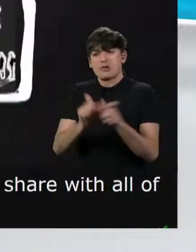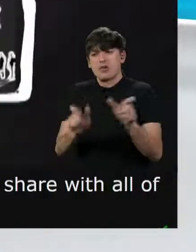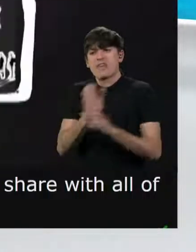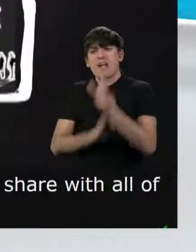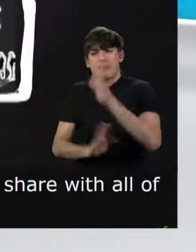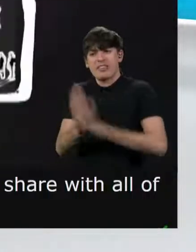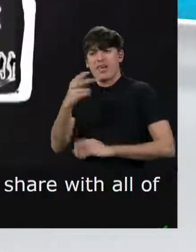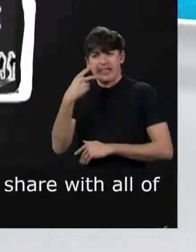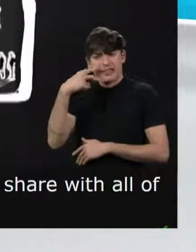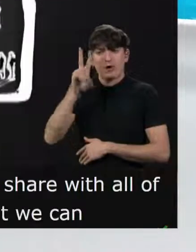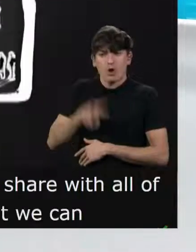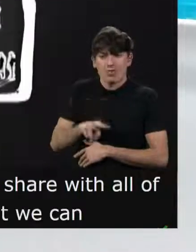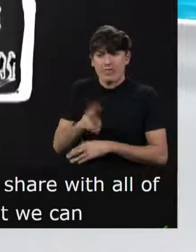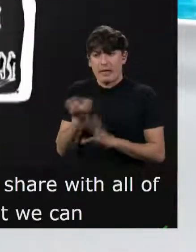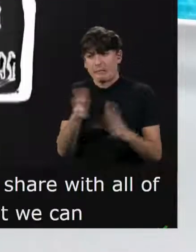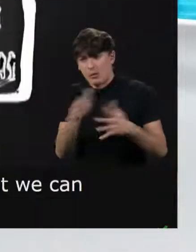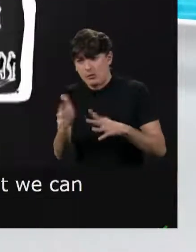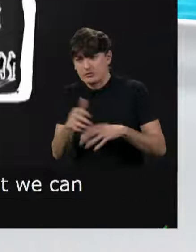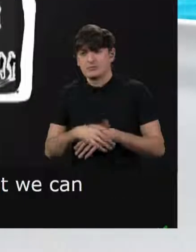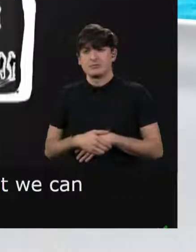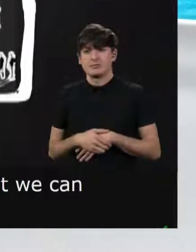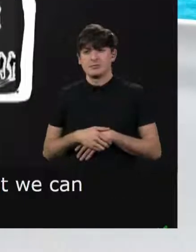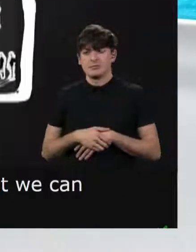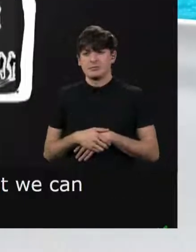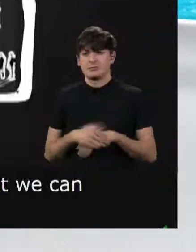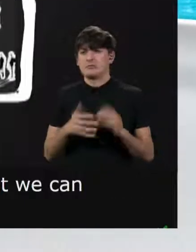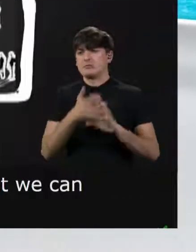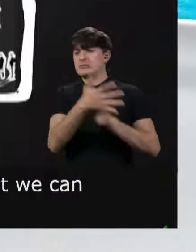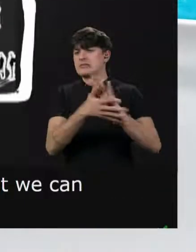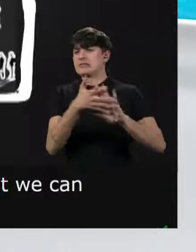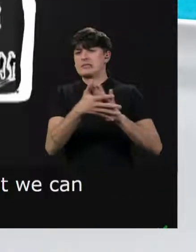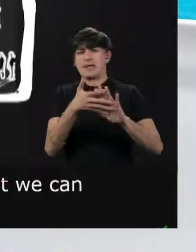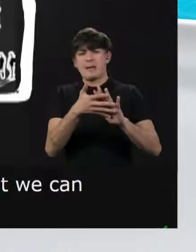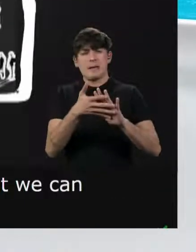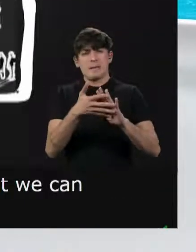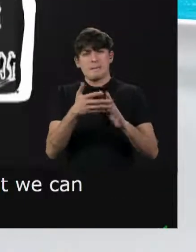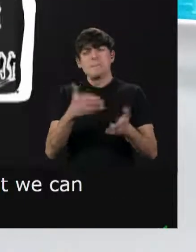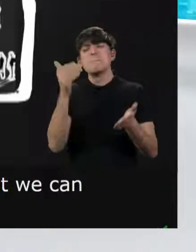1,000 million people with acknowledged disabilities.